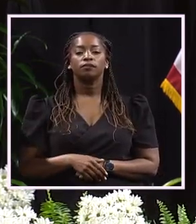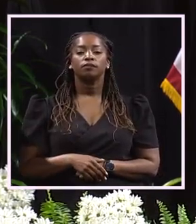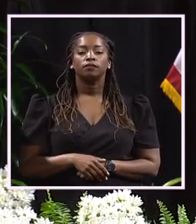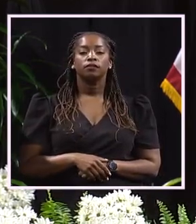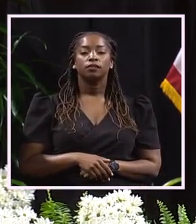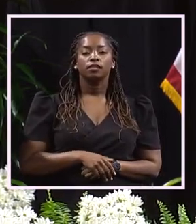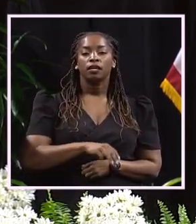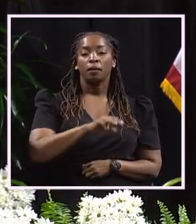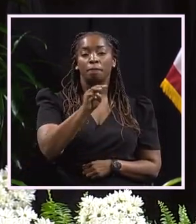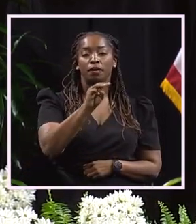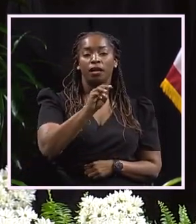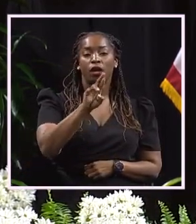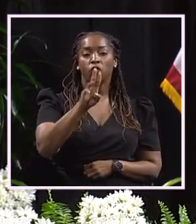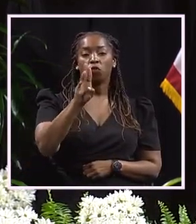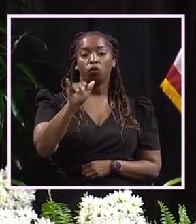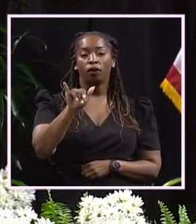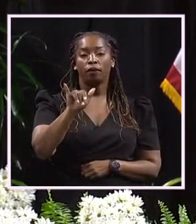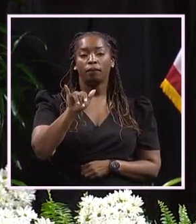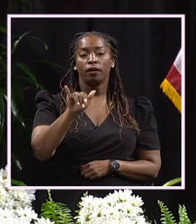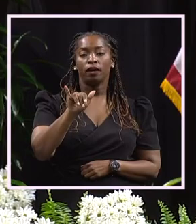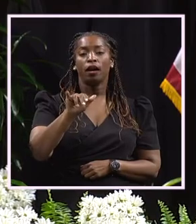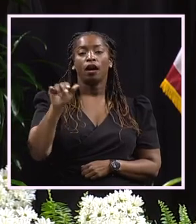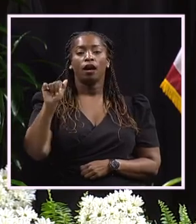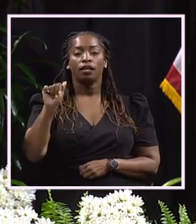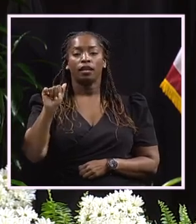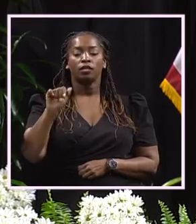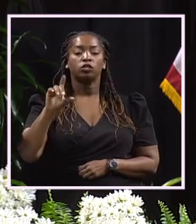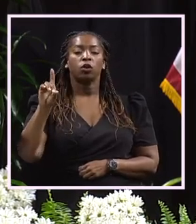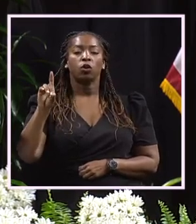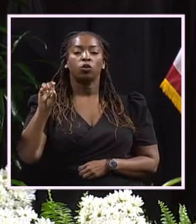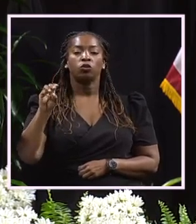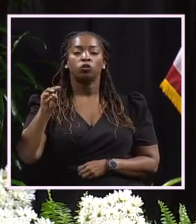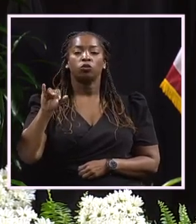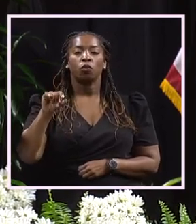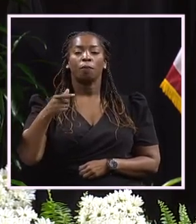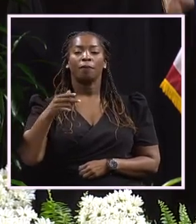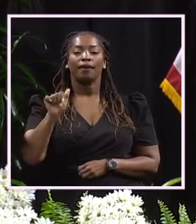Mirna Ruby Ornelas Dominguez,